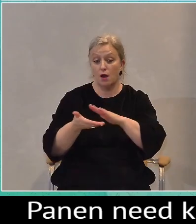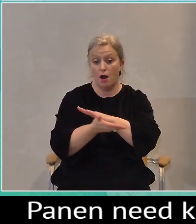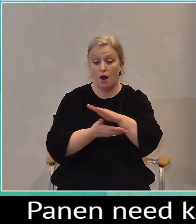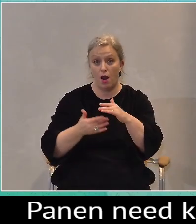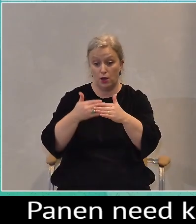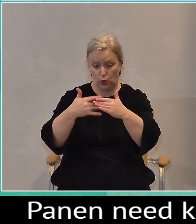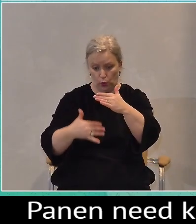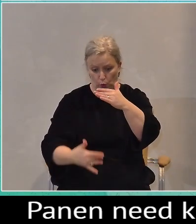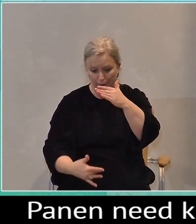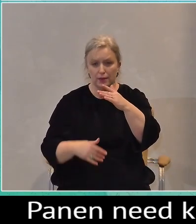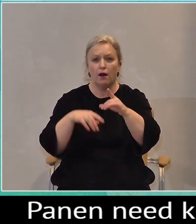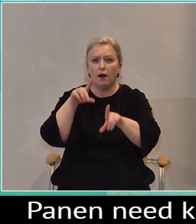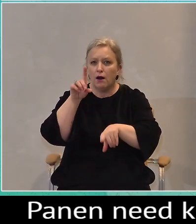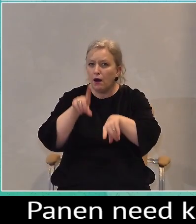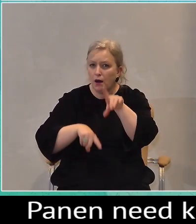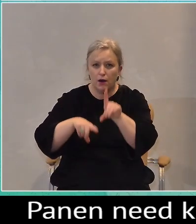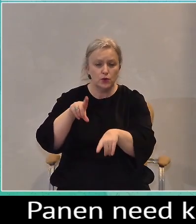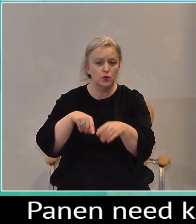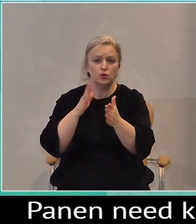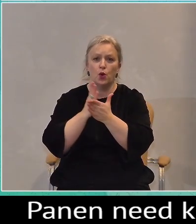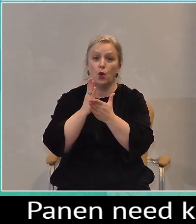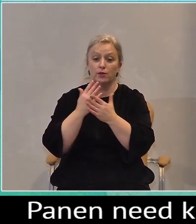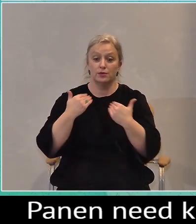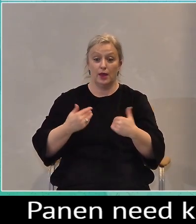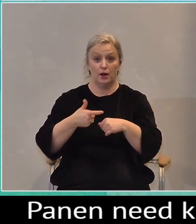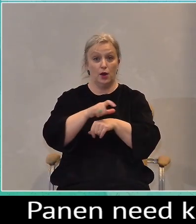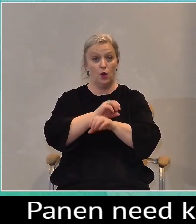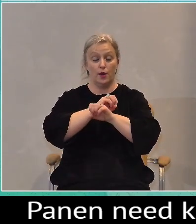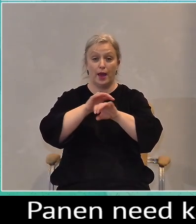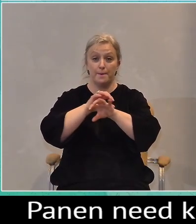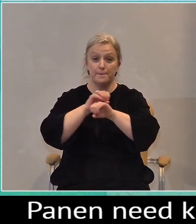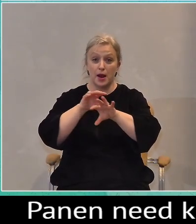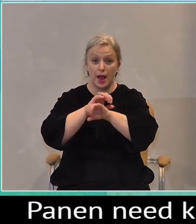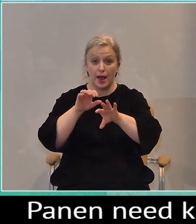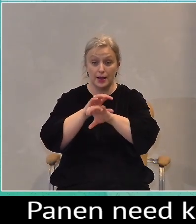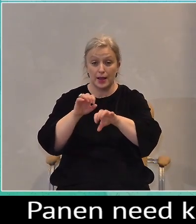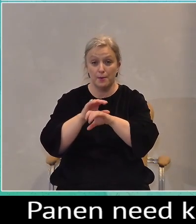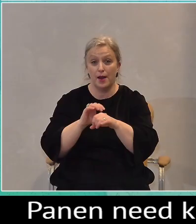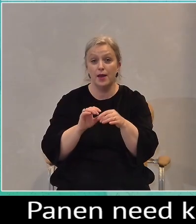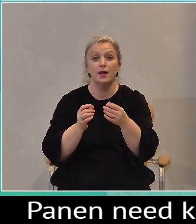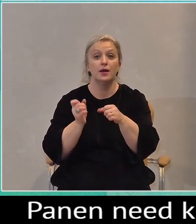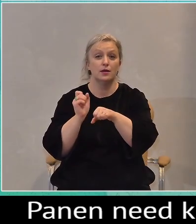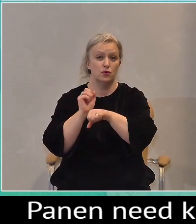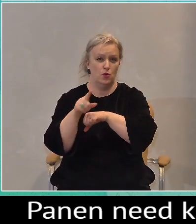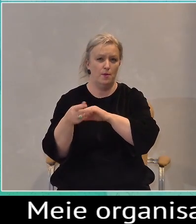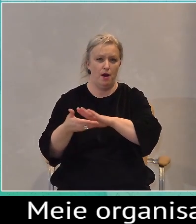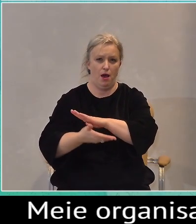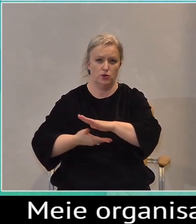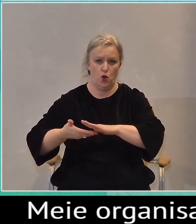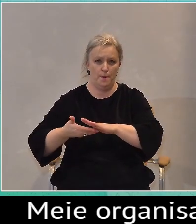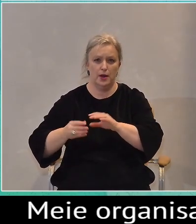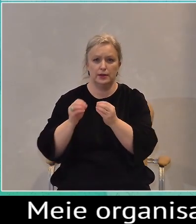symptoms. Here you can see that many of the subtypes are very rare. Today we are focusing on the